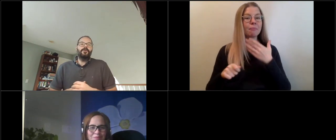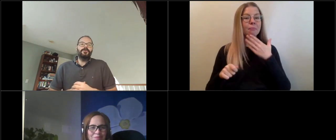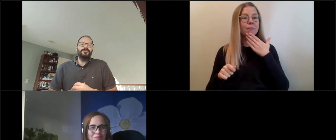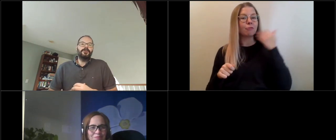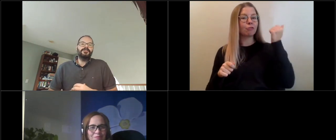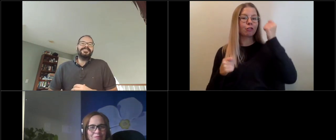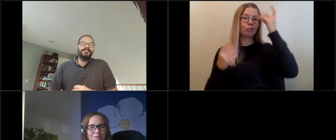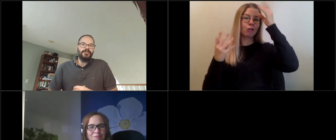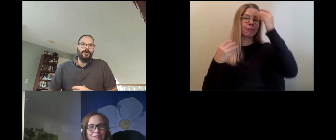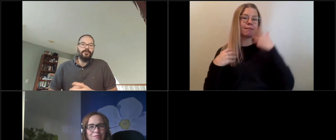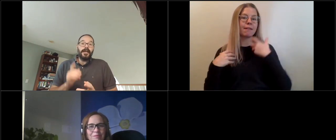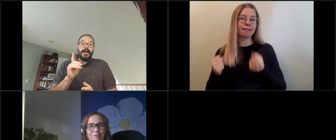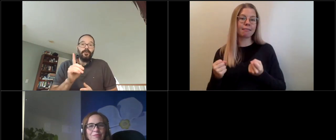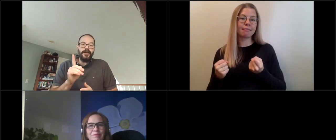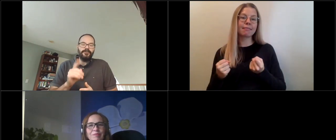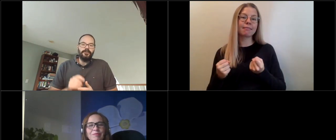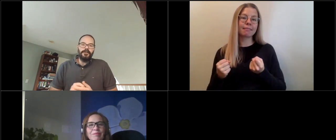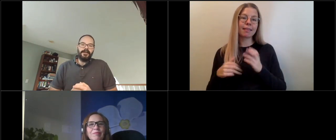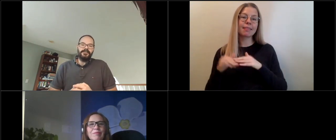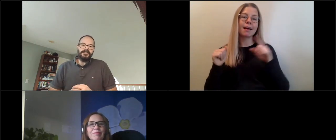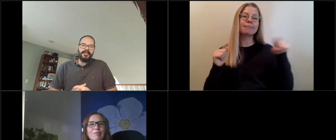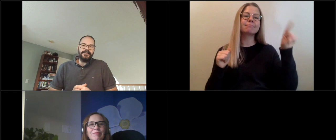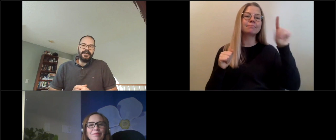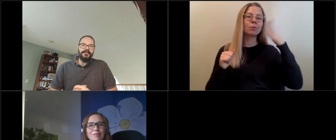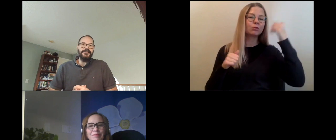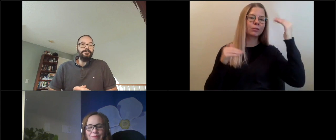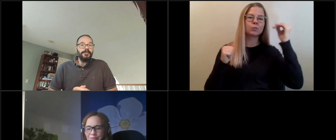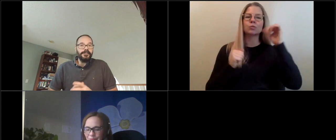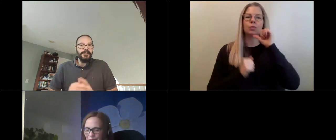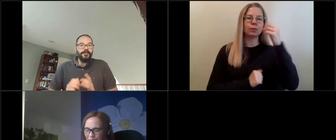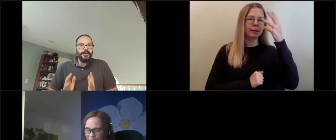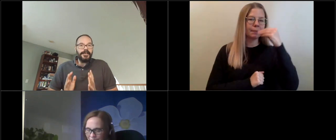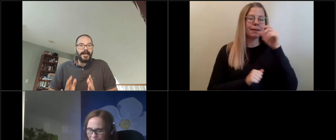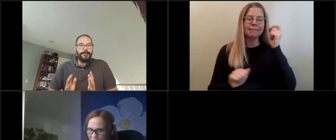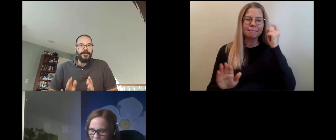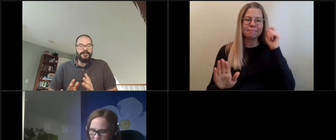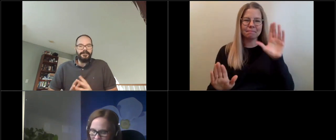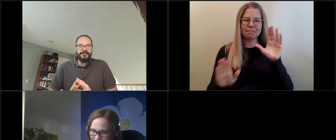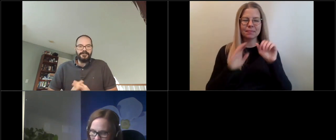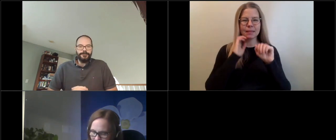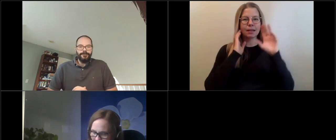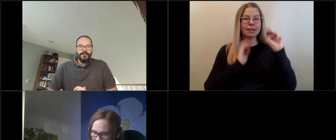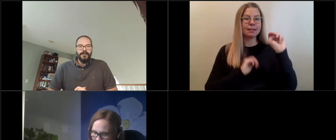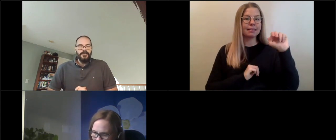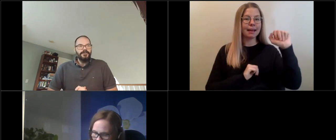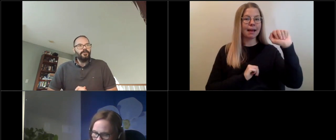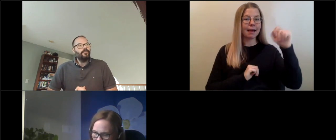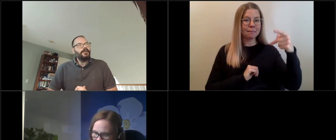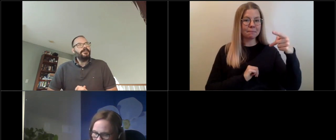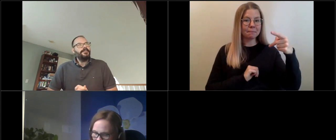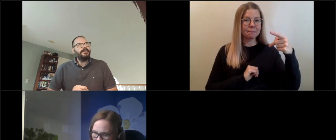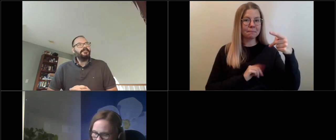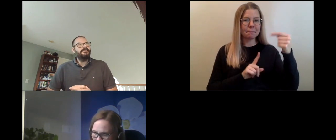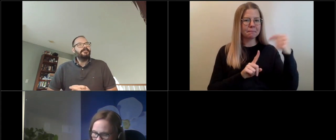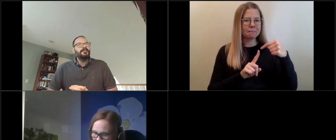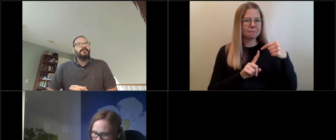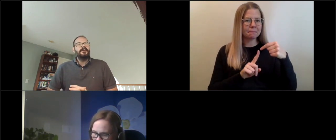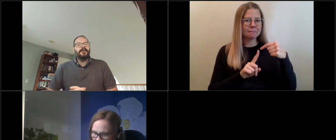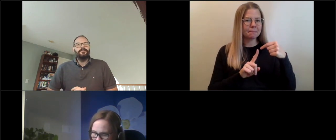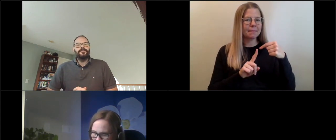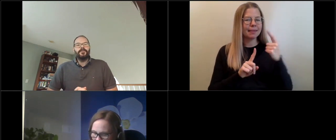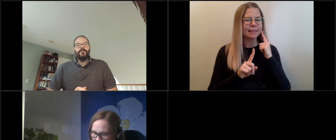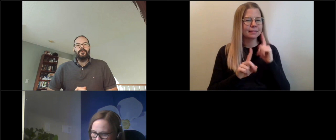than older adults that don't. However, having said that, let's be clear what a nap is. So one of the